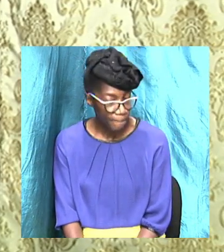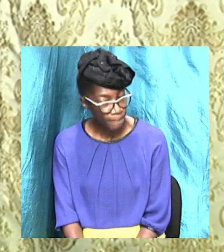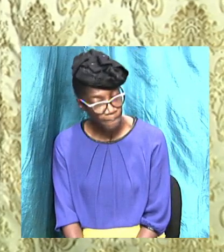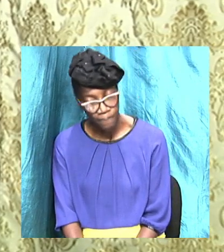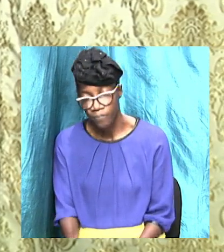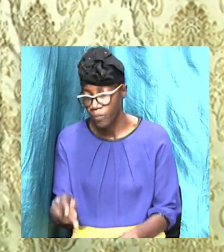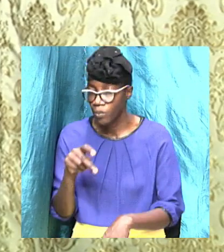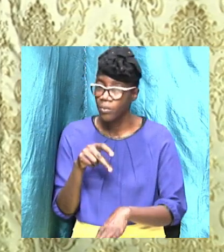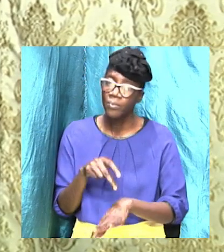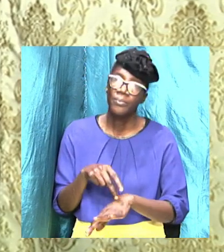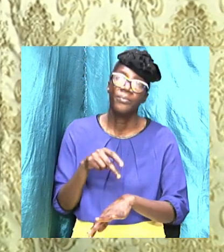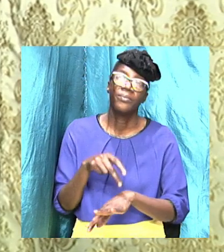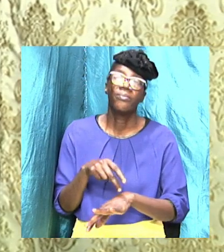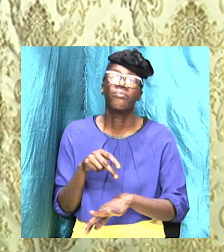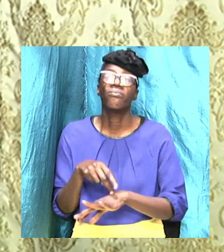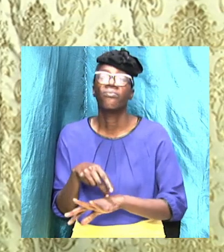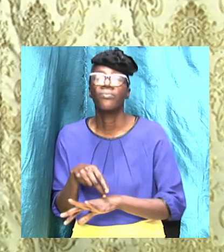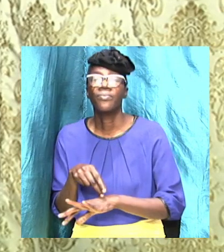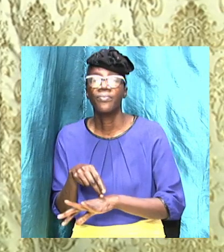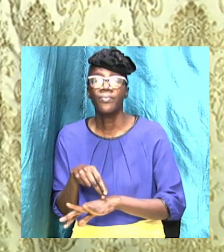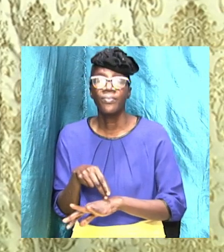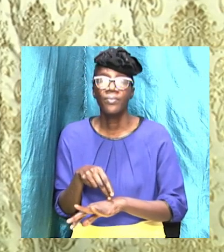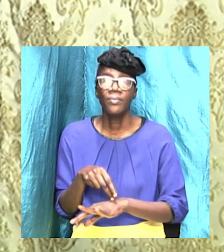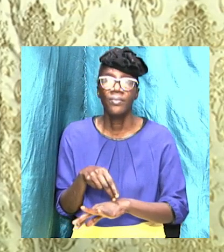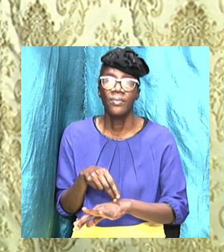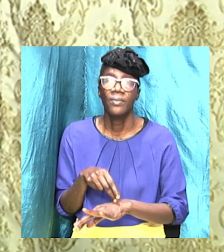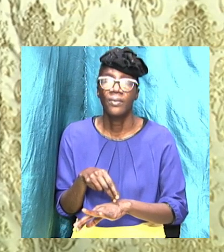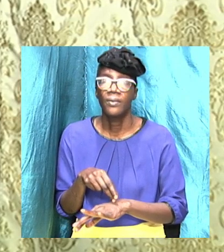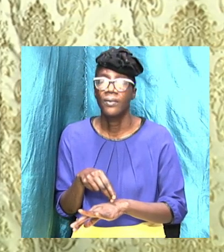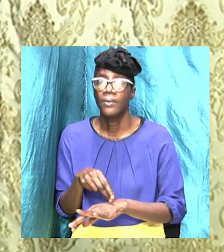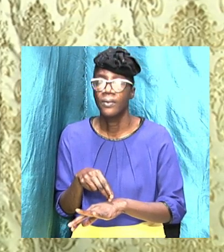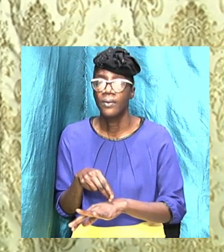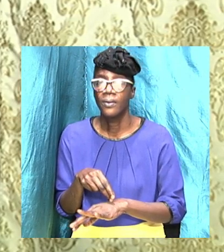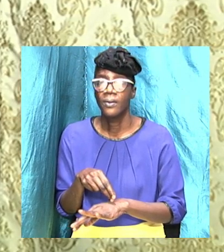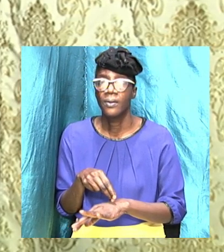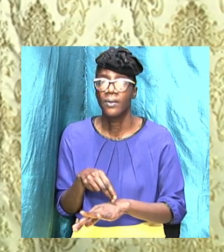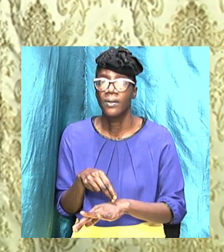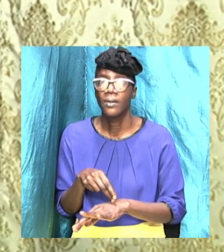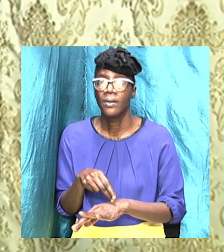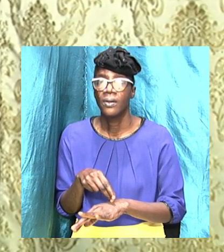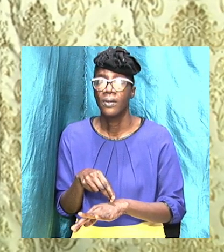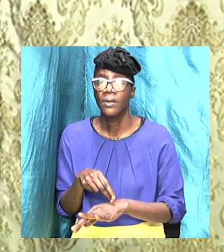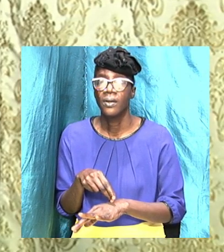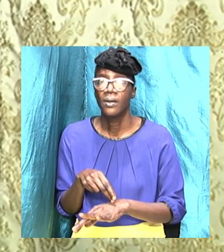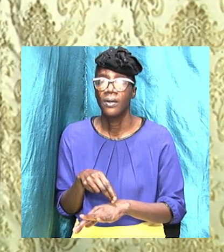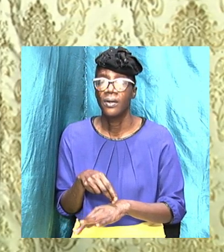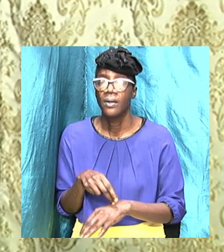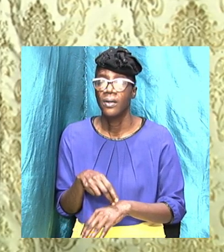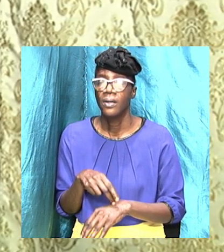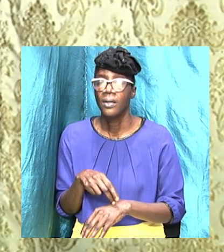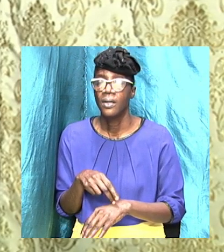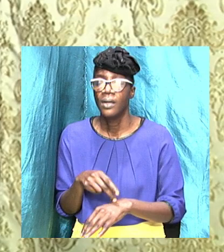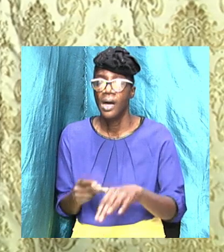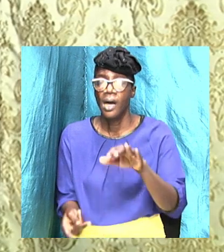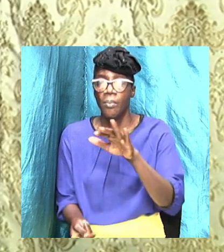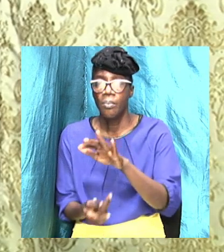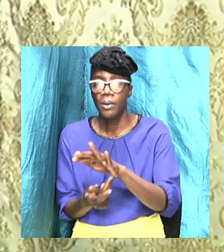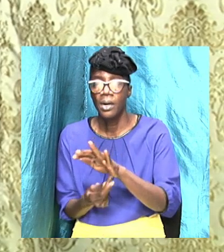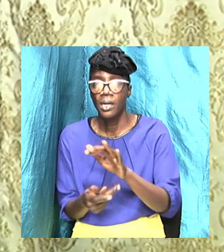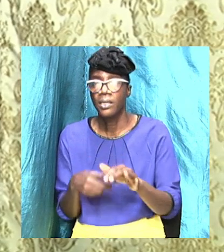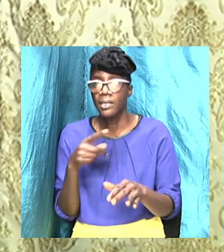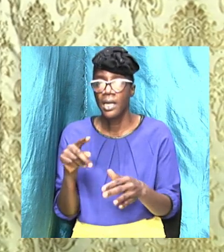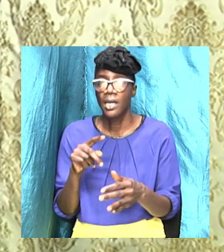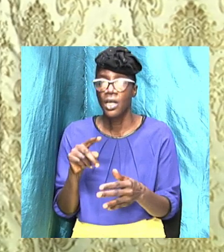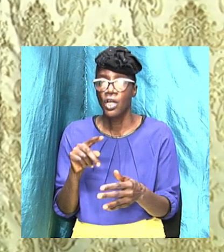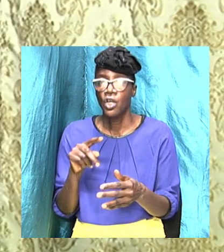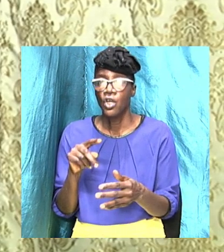Peter's statement in Rome is similar to that of Paul, and be not conformed to the